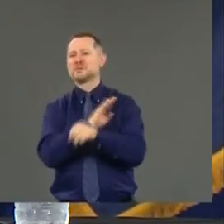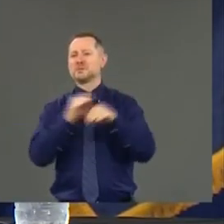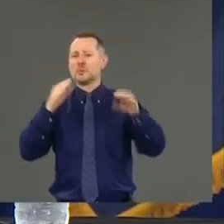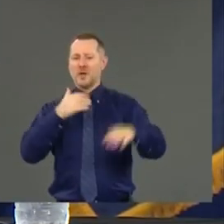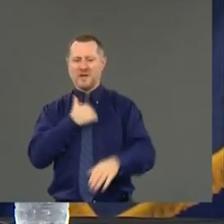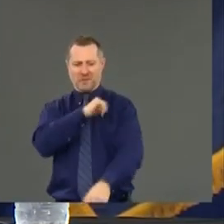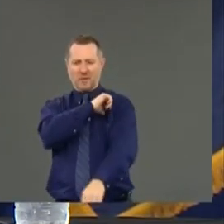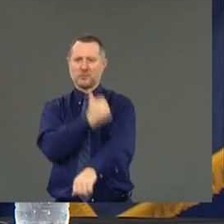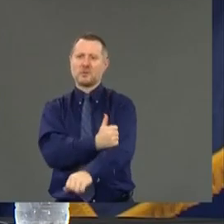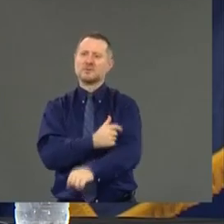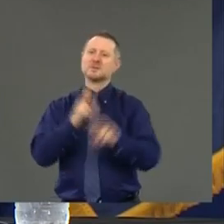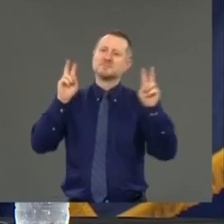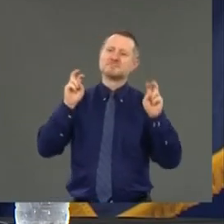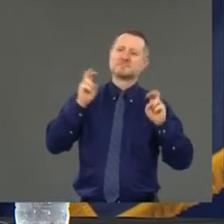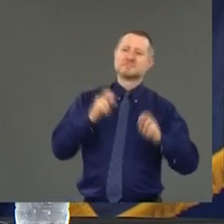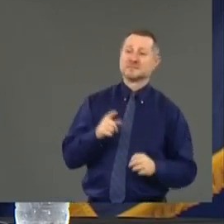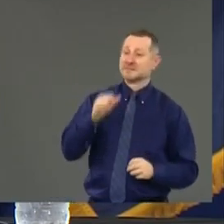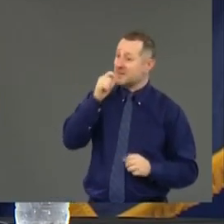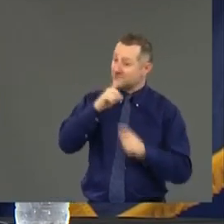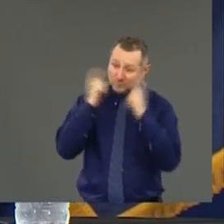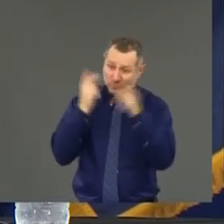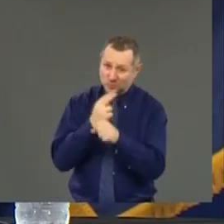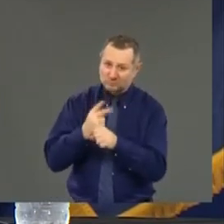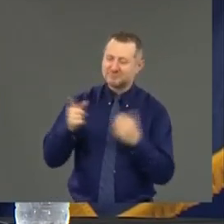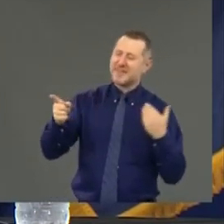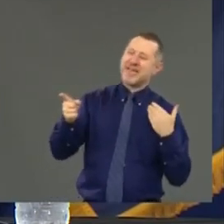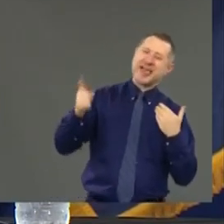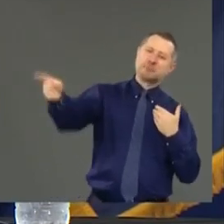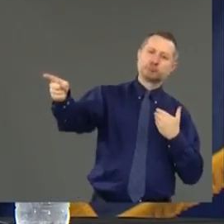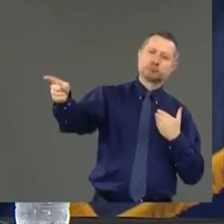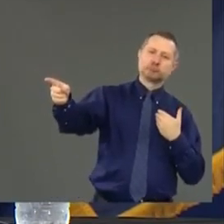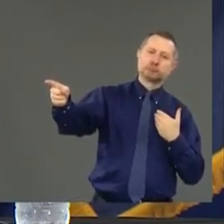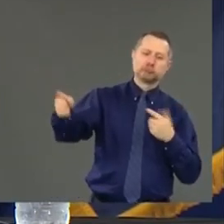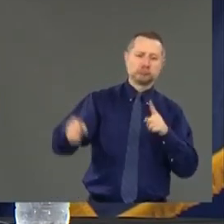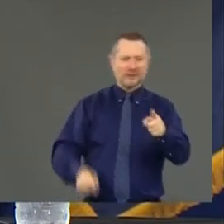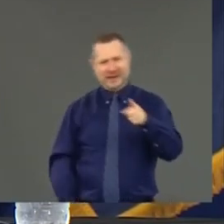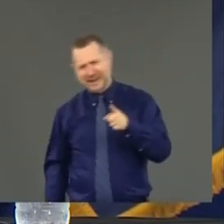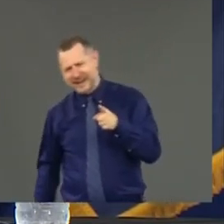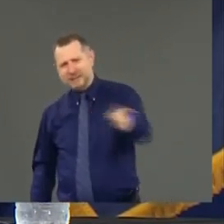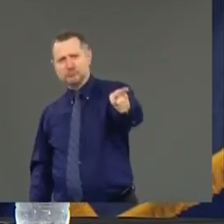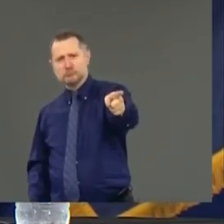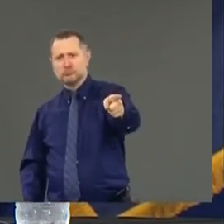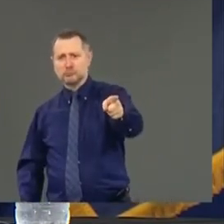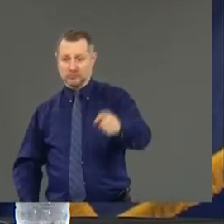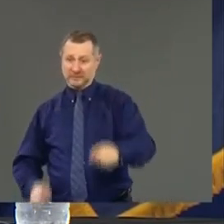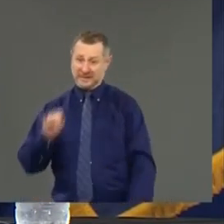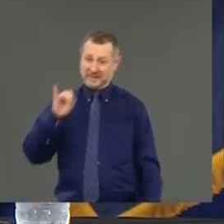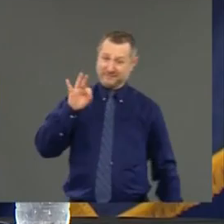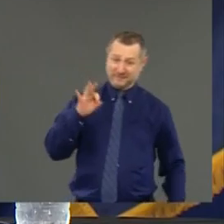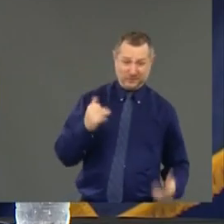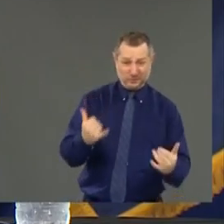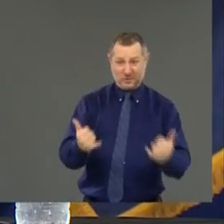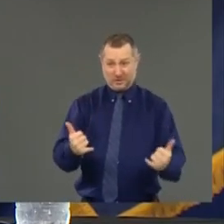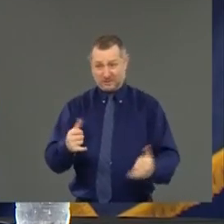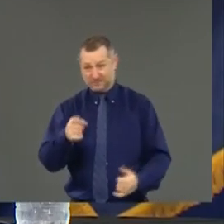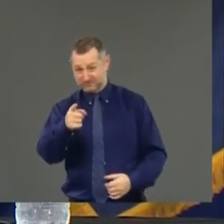have someone leave if they're not wearing a mask. If we can have that precedent